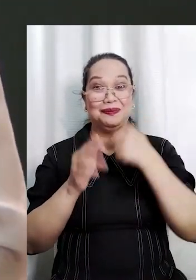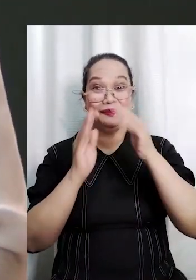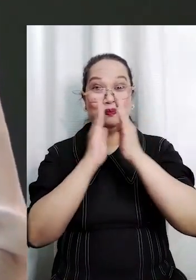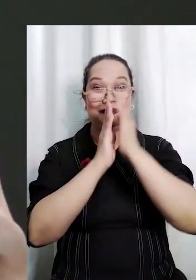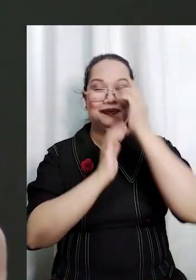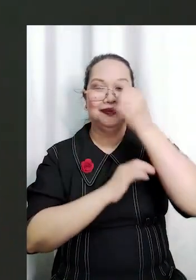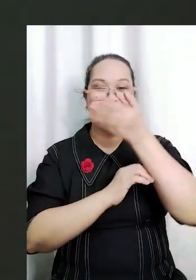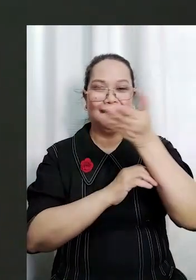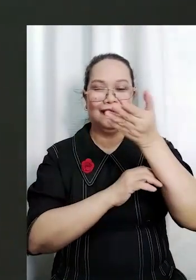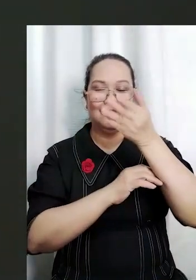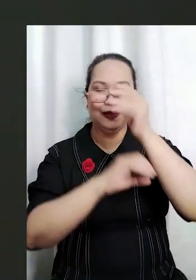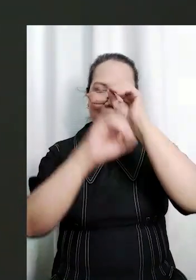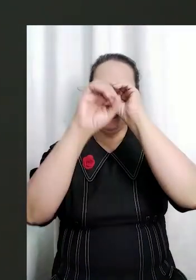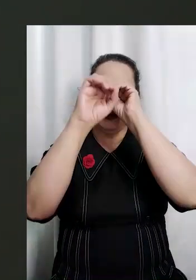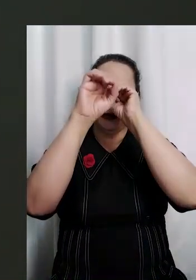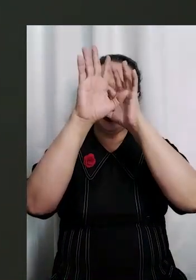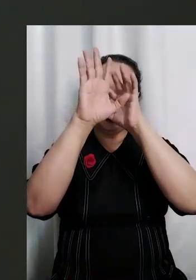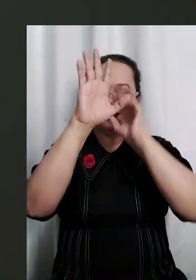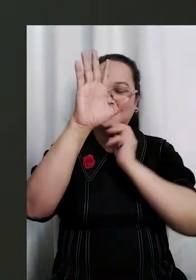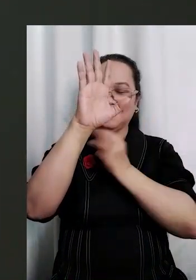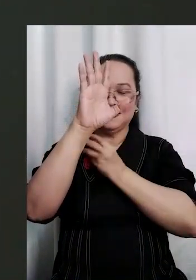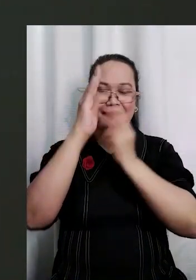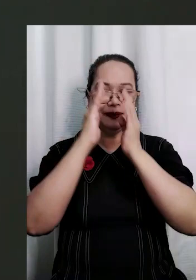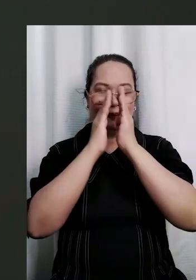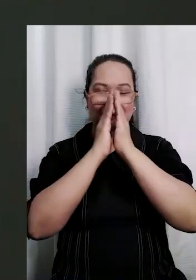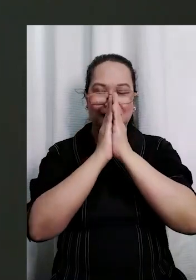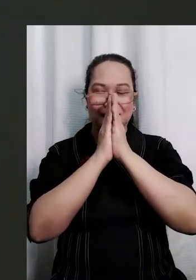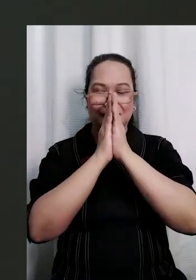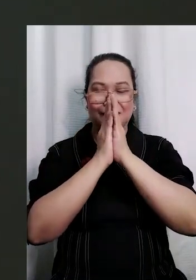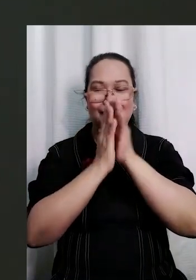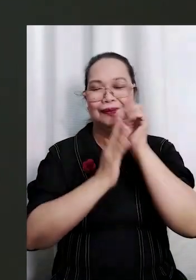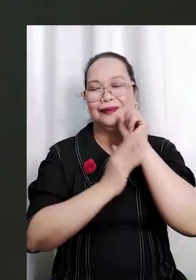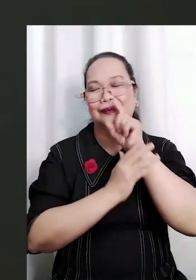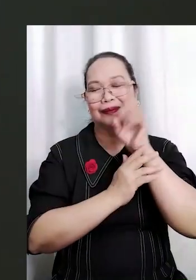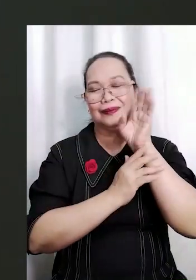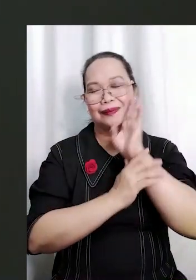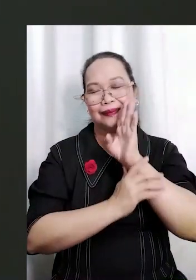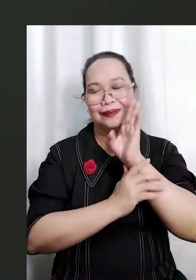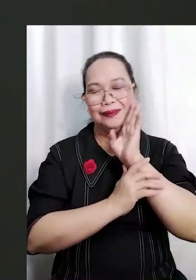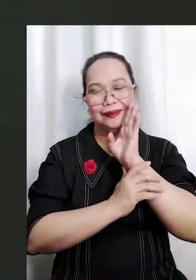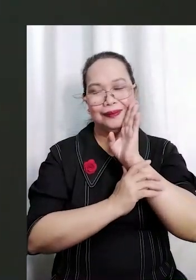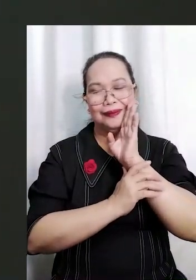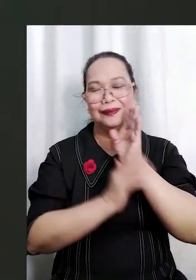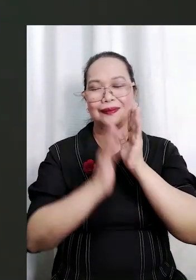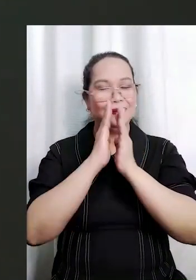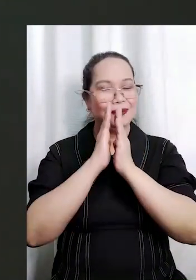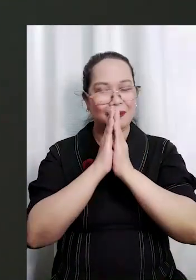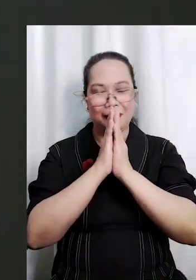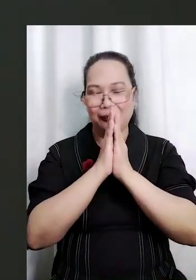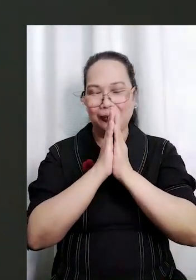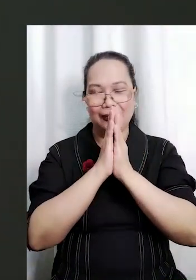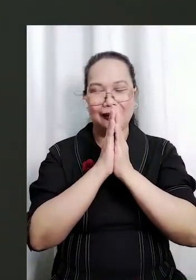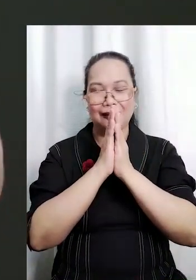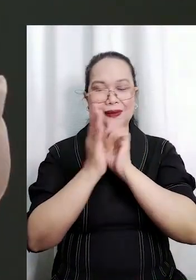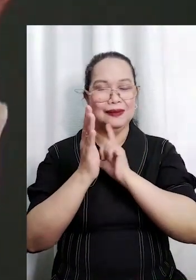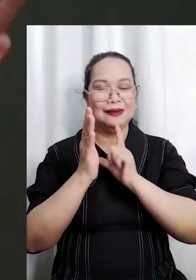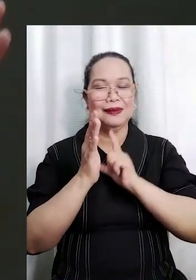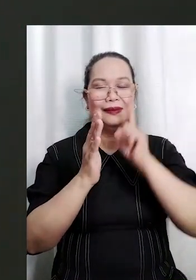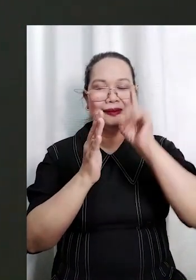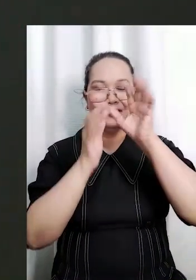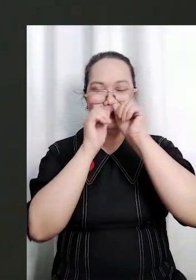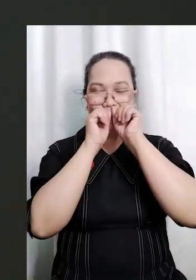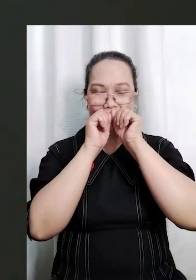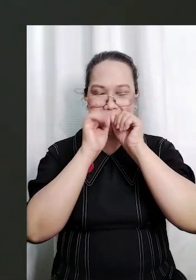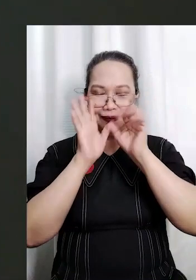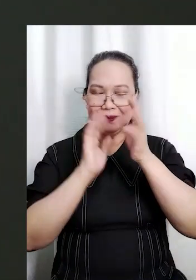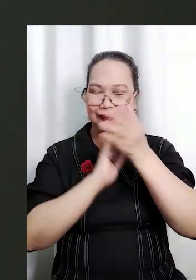you. Father, tinadalangin ko po ang aking kapatid. I pray for them, Lord, that you are